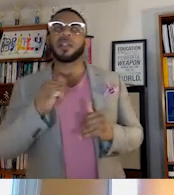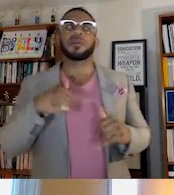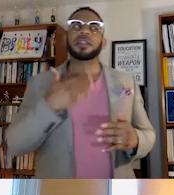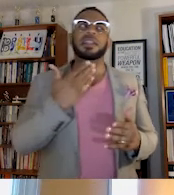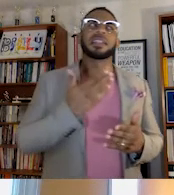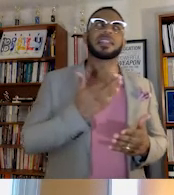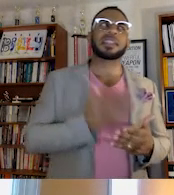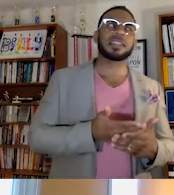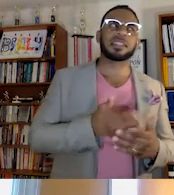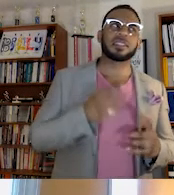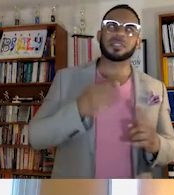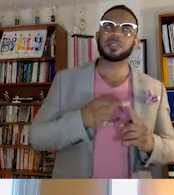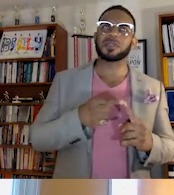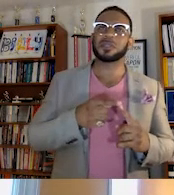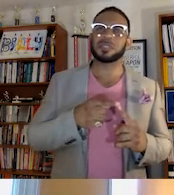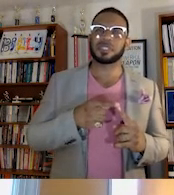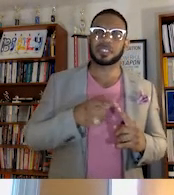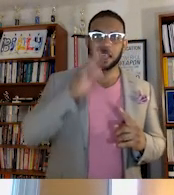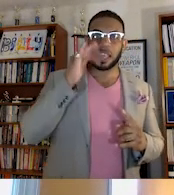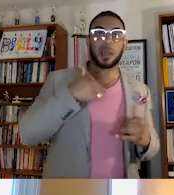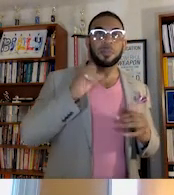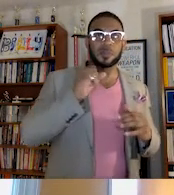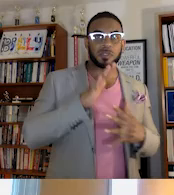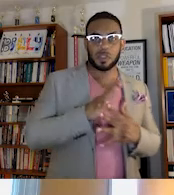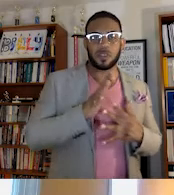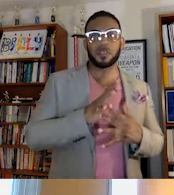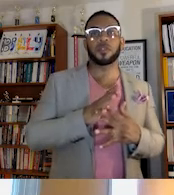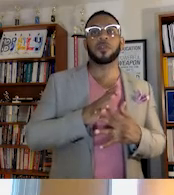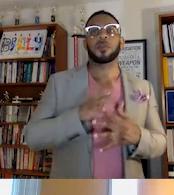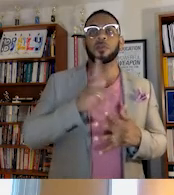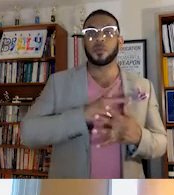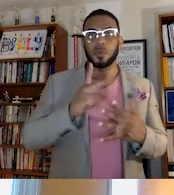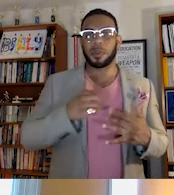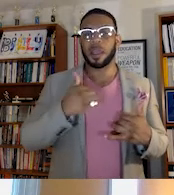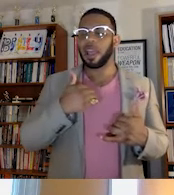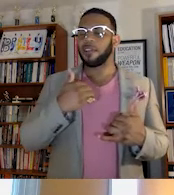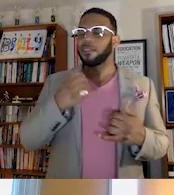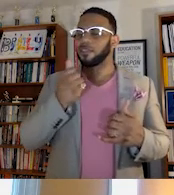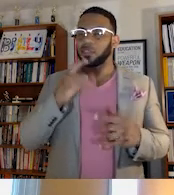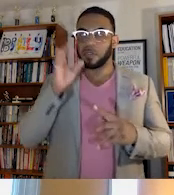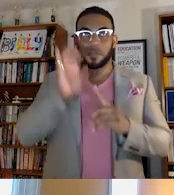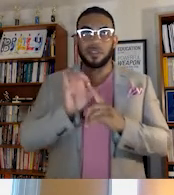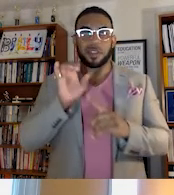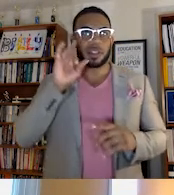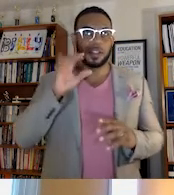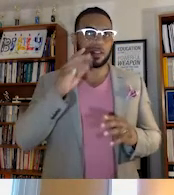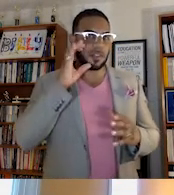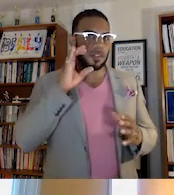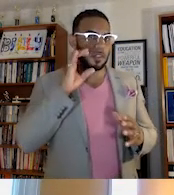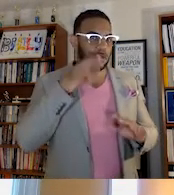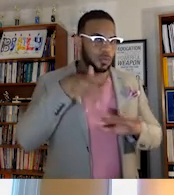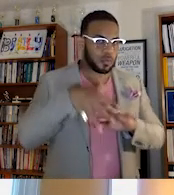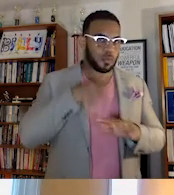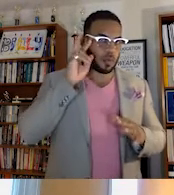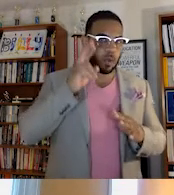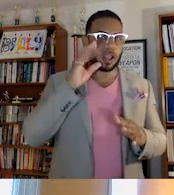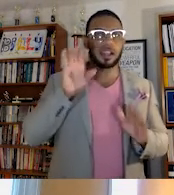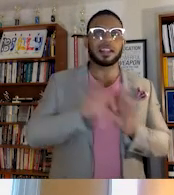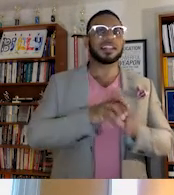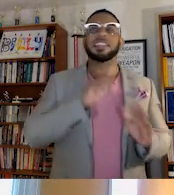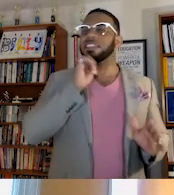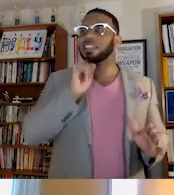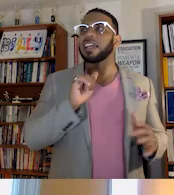we get to, I'm a software programmer, so I gotta get to root cause. So it's